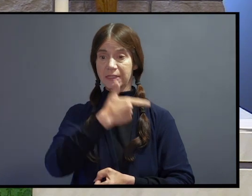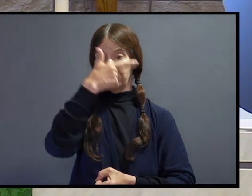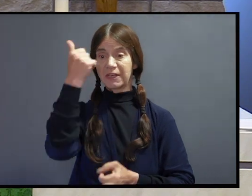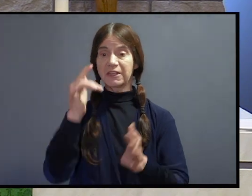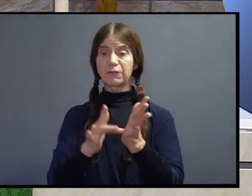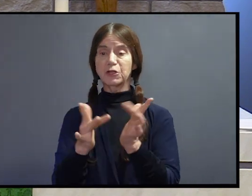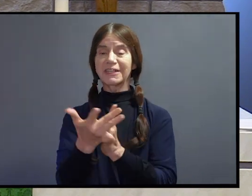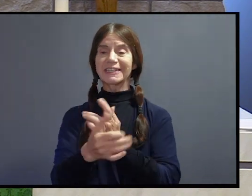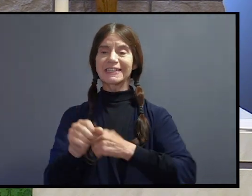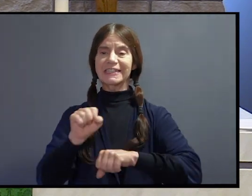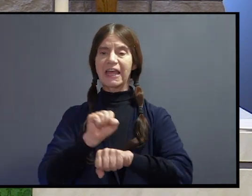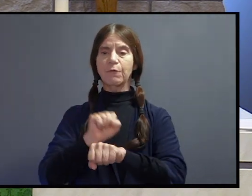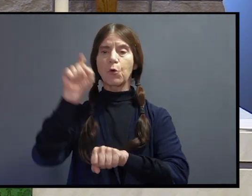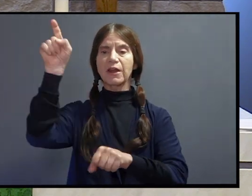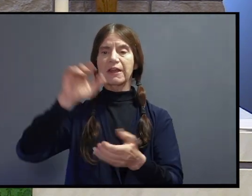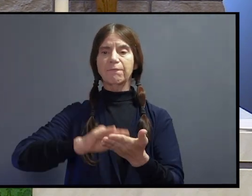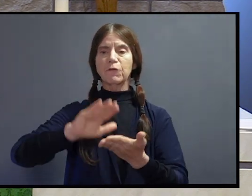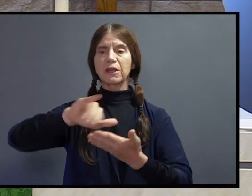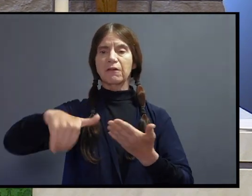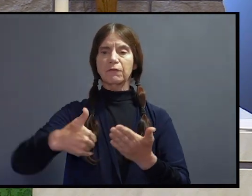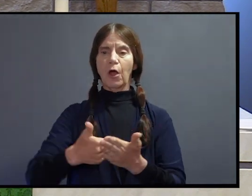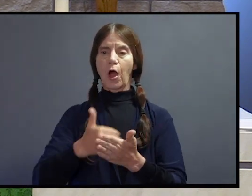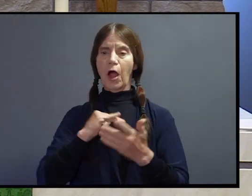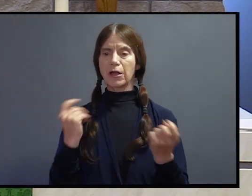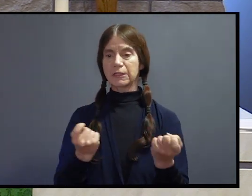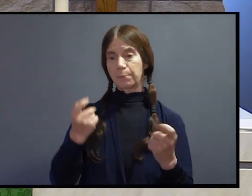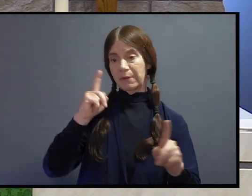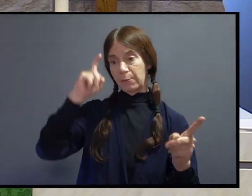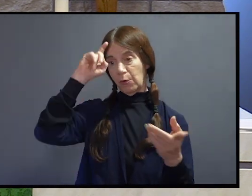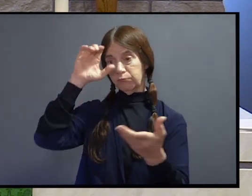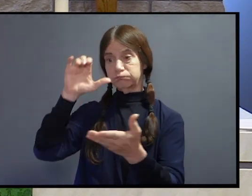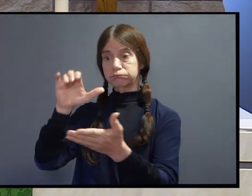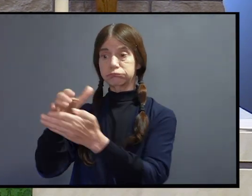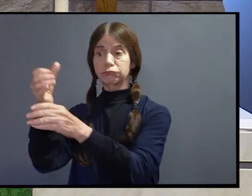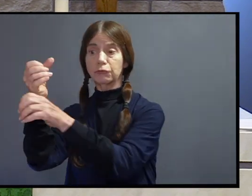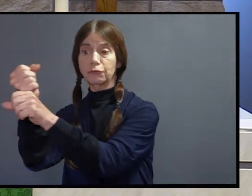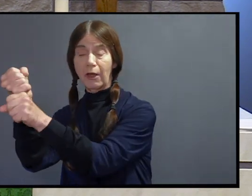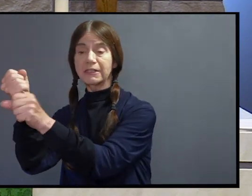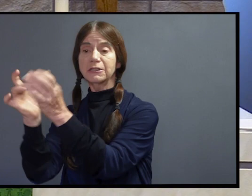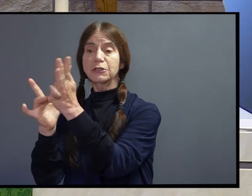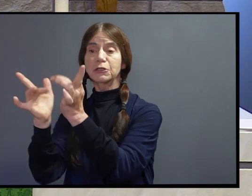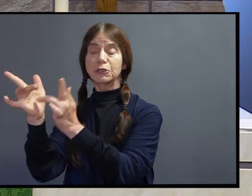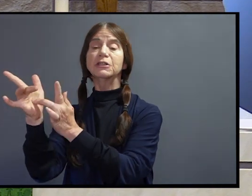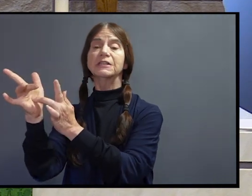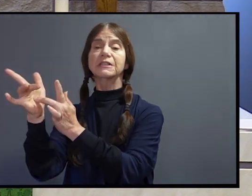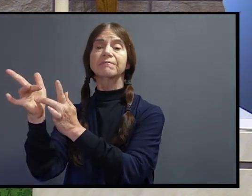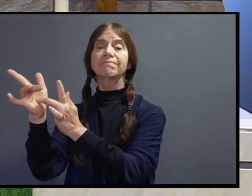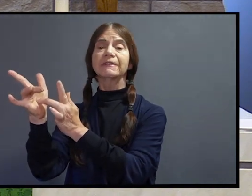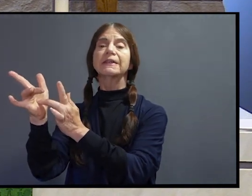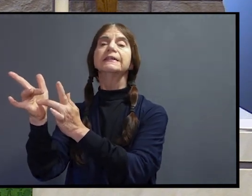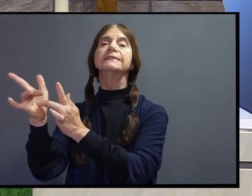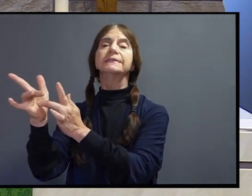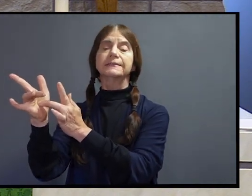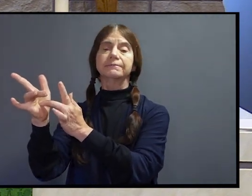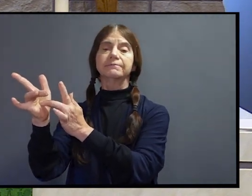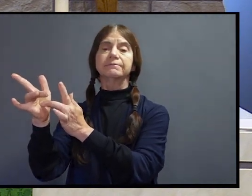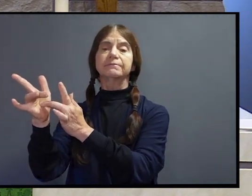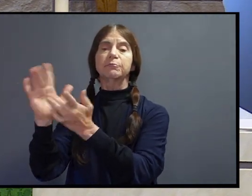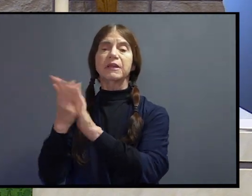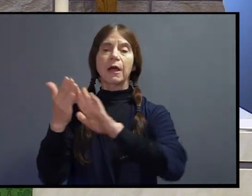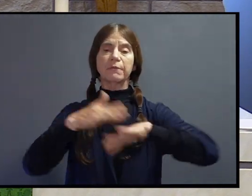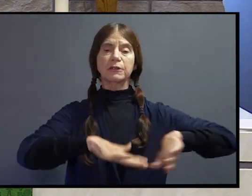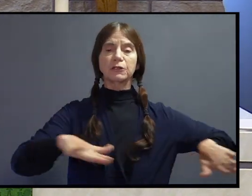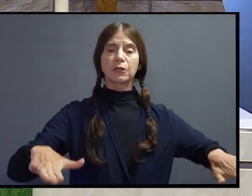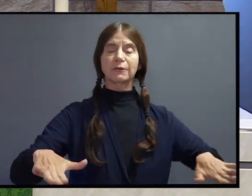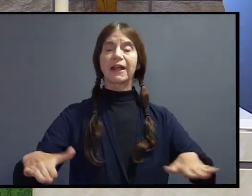servant of Christ and by his authority, I therefore forgive you all your sins in the name of the Father and of the Son